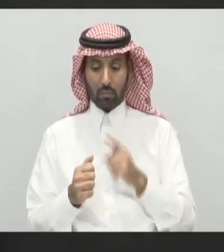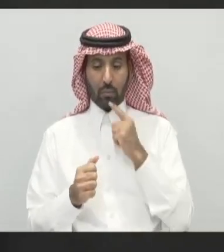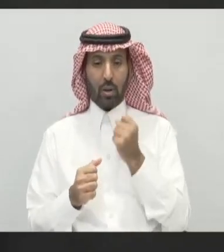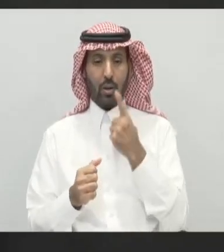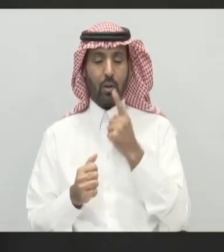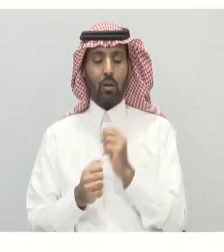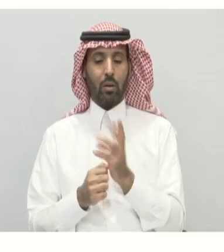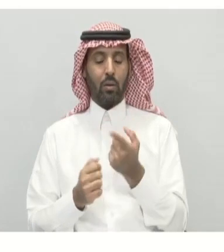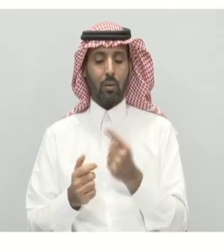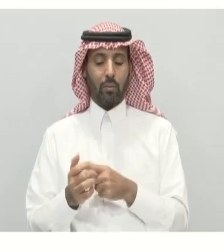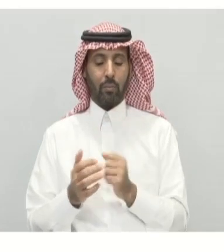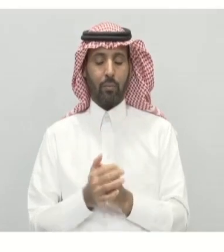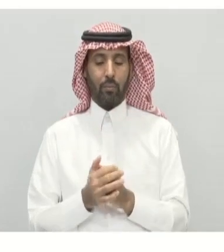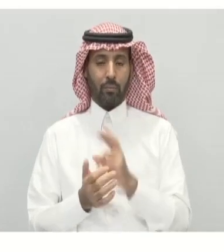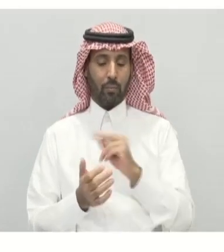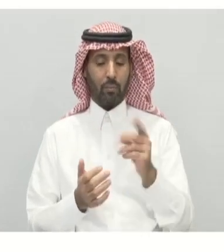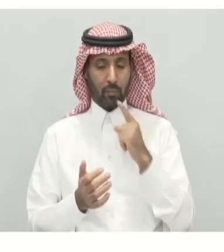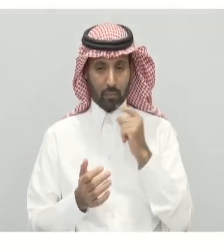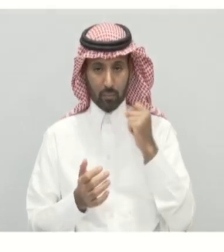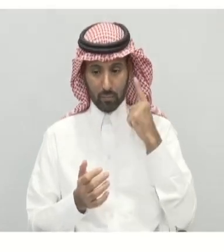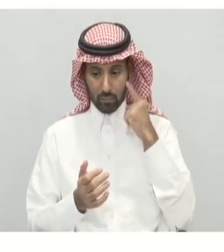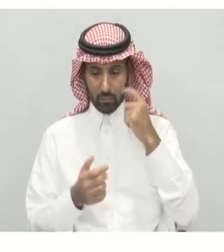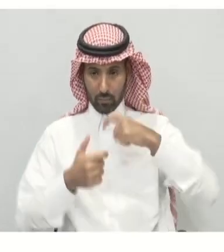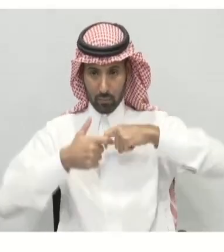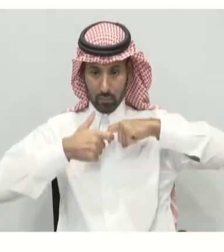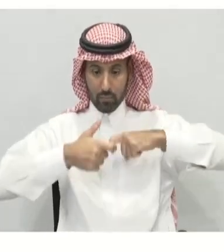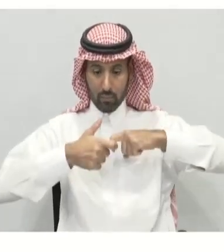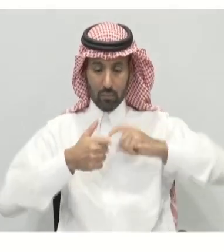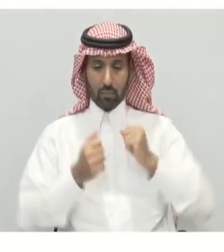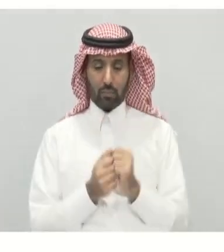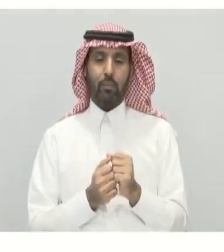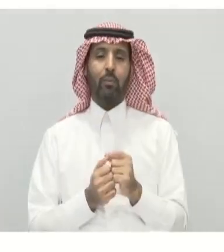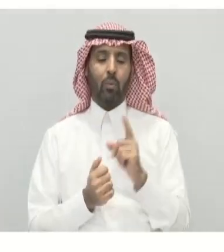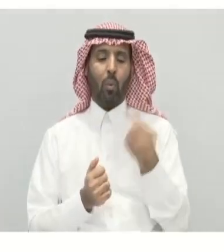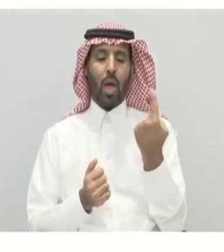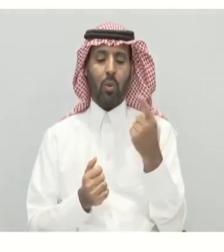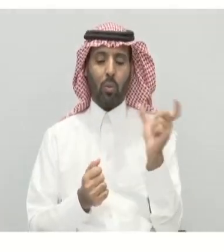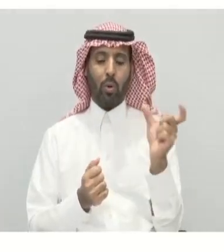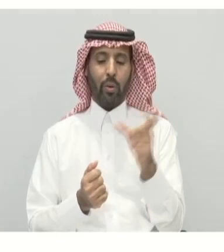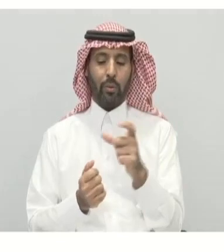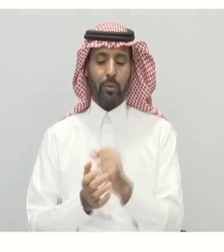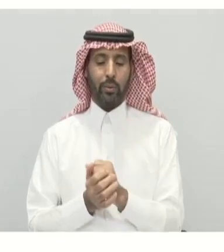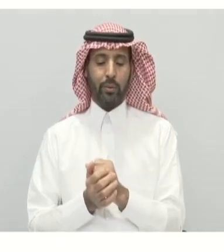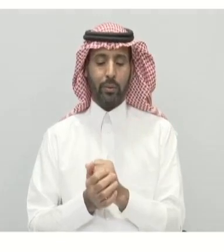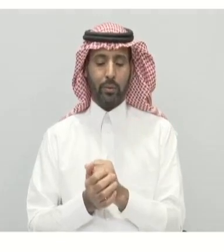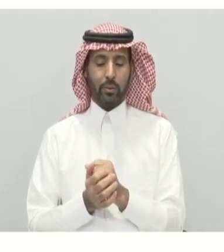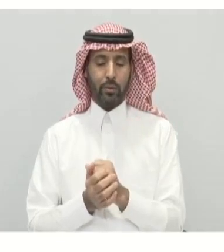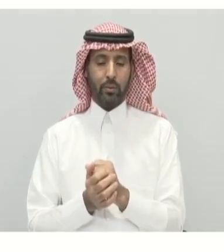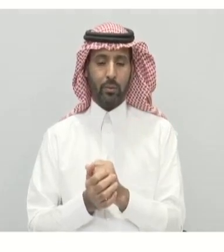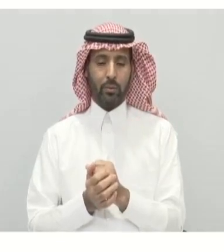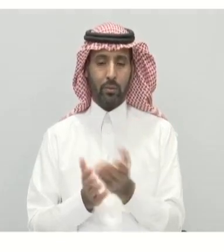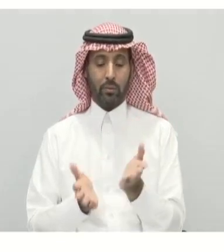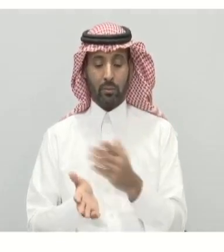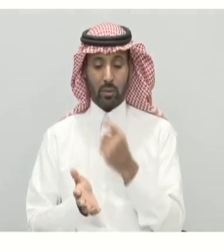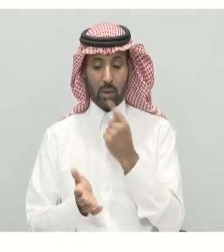stressed. And also do not forget to link. We will link them as if they were one word, then we are going